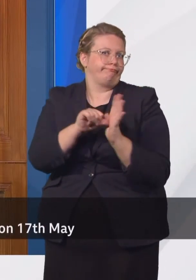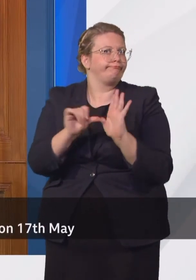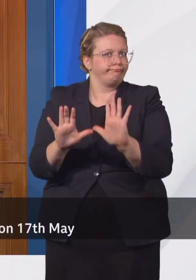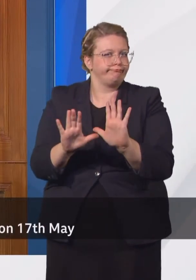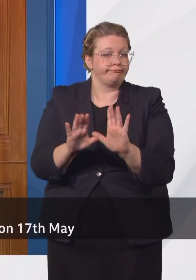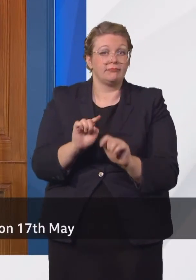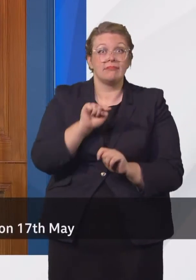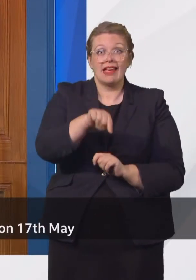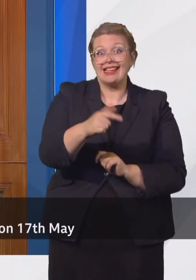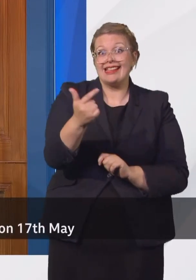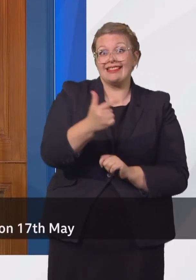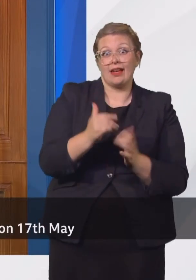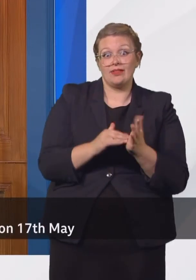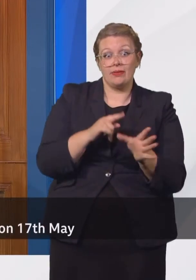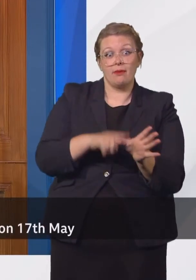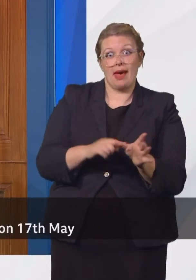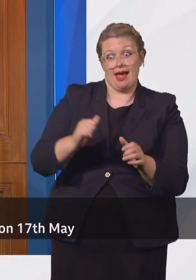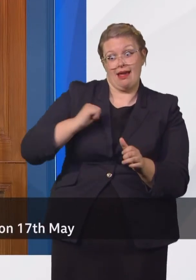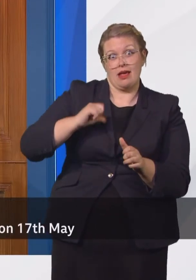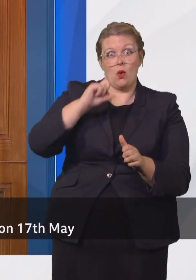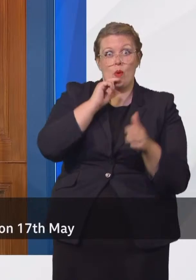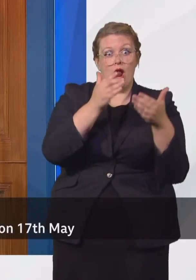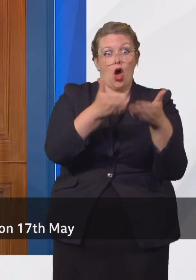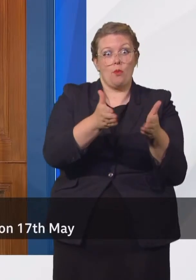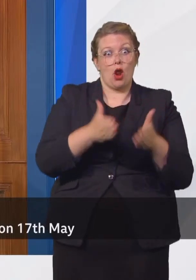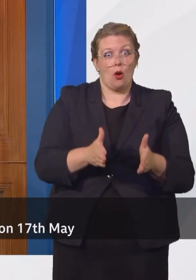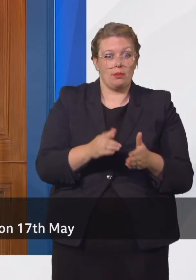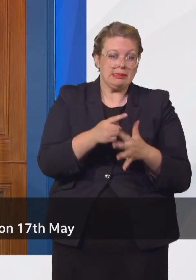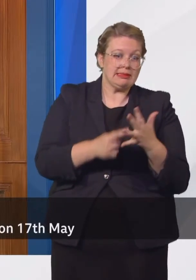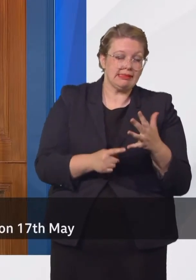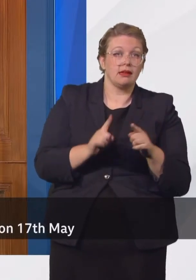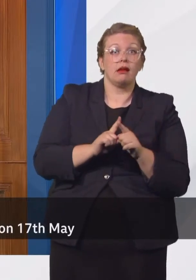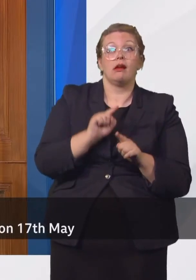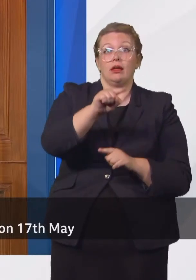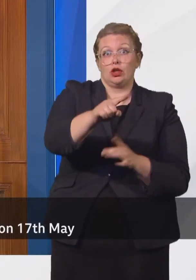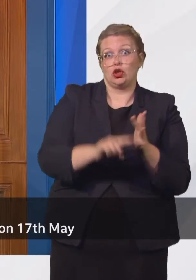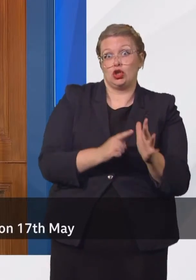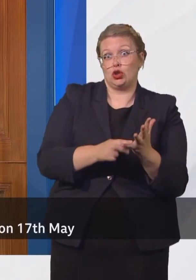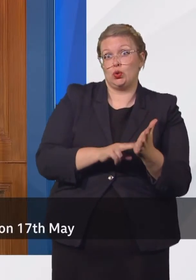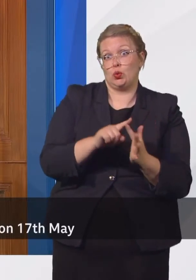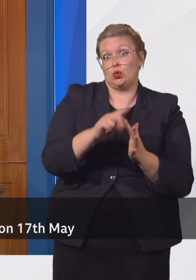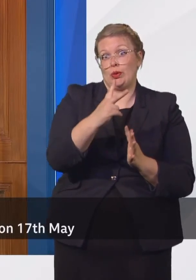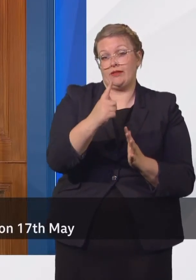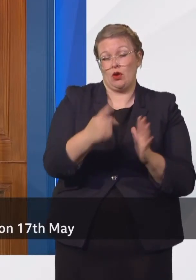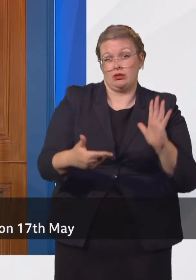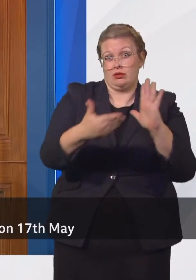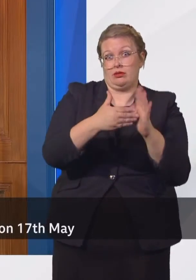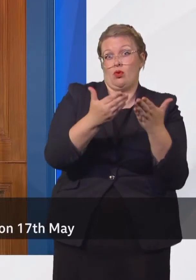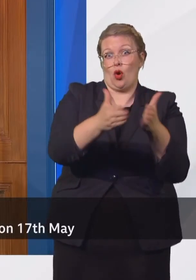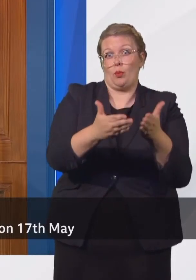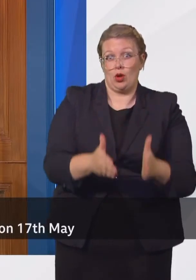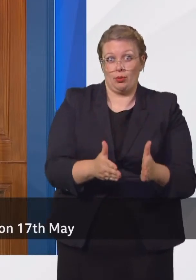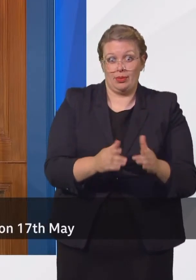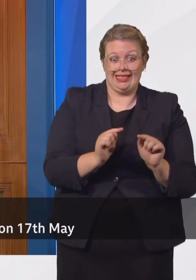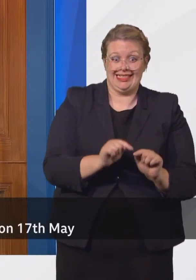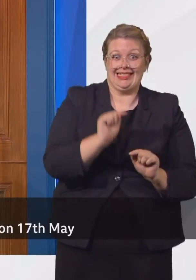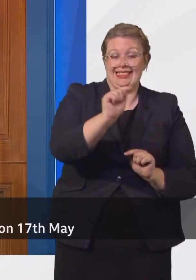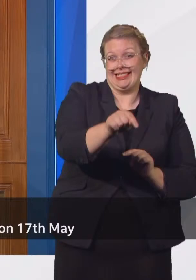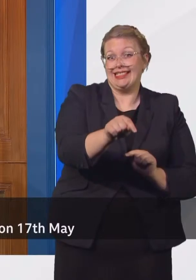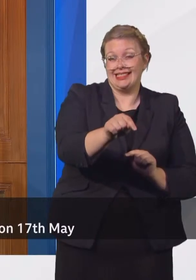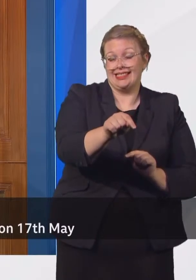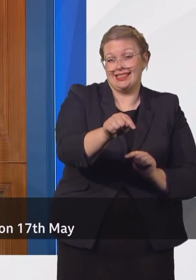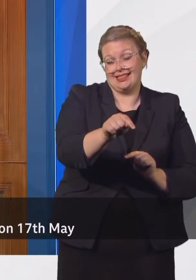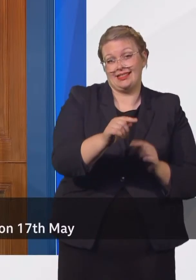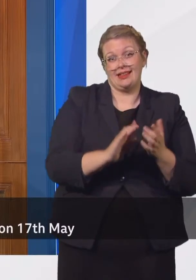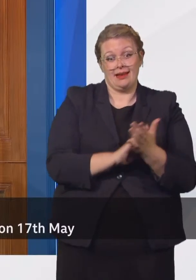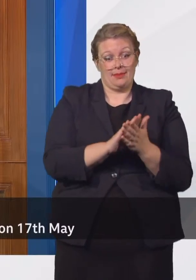May planned easements and the 21st of June planned easements, these will have a propensity,